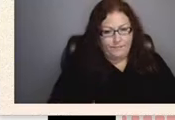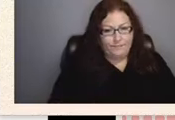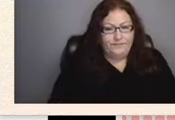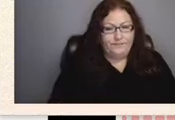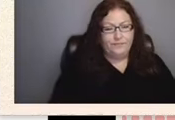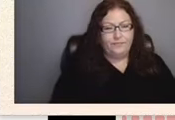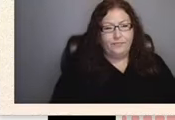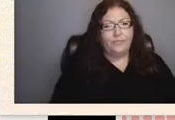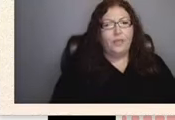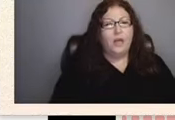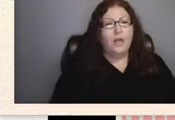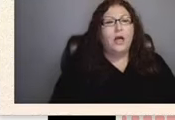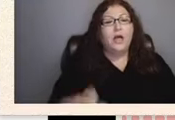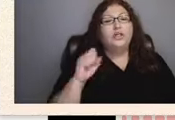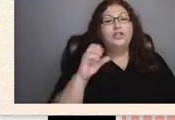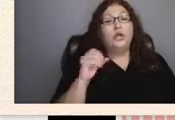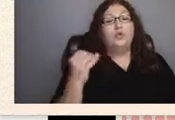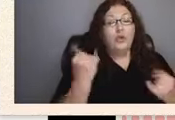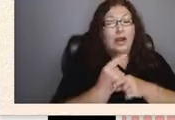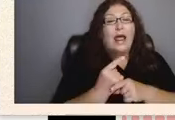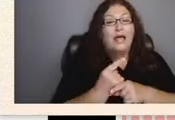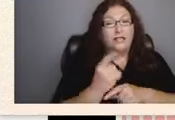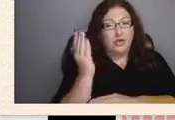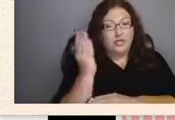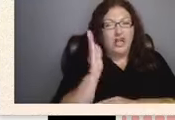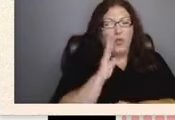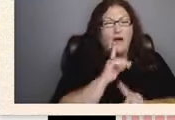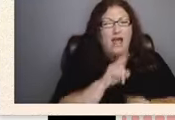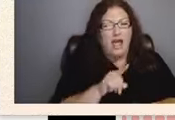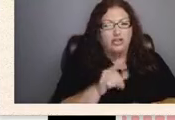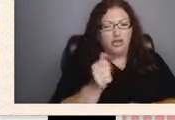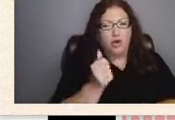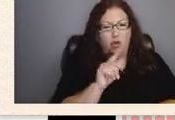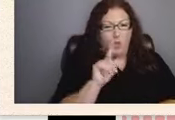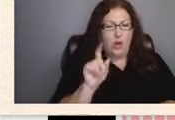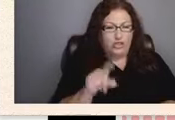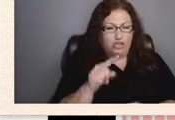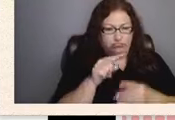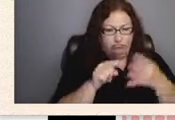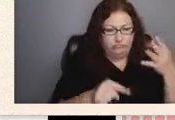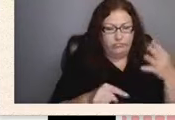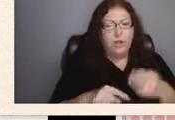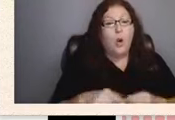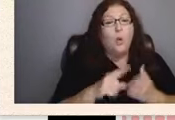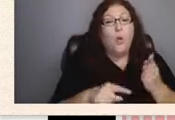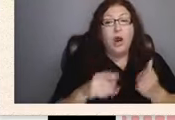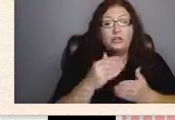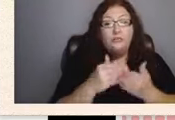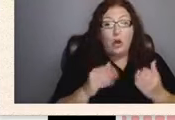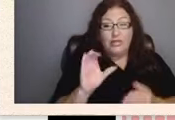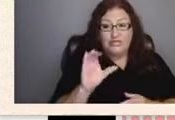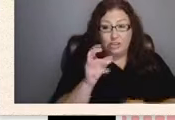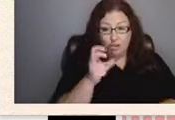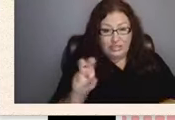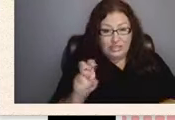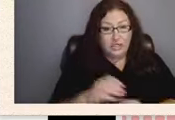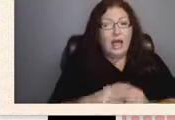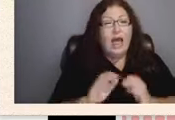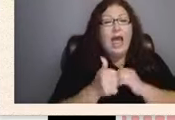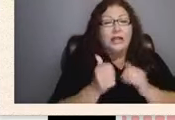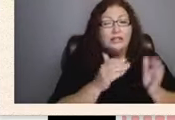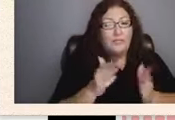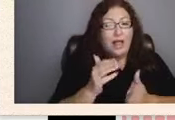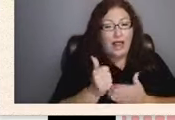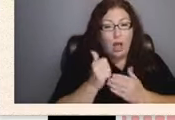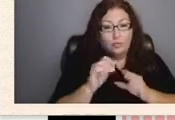So today's presentation will answer the following questions. What is Part C transition? How does planning help children, families,